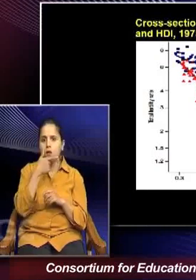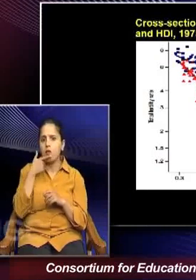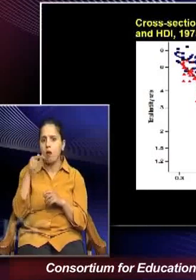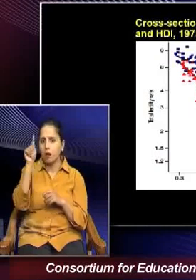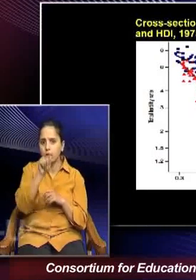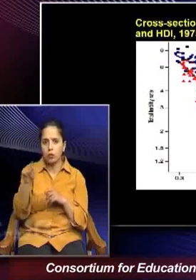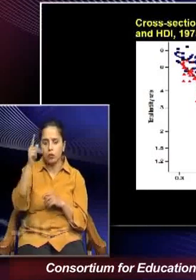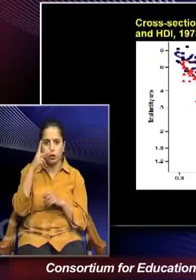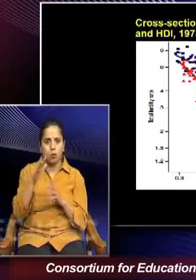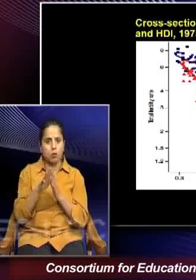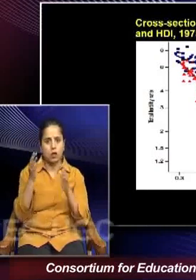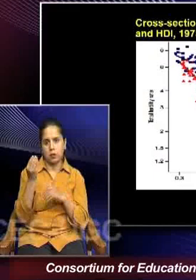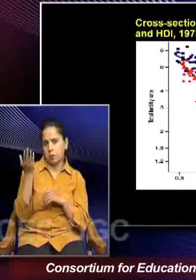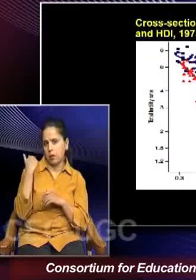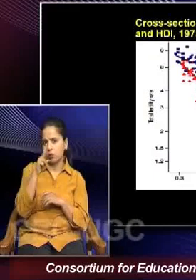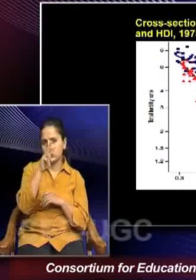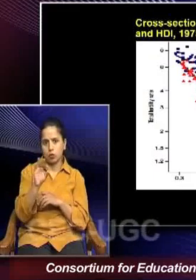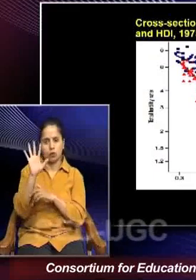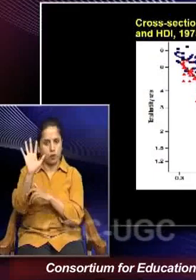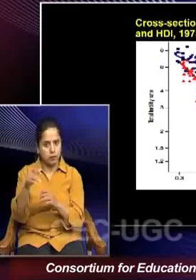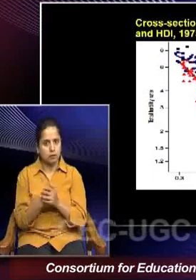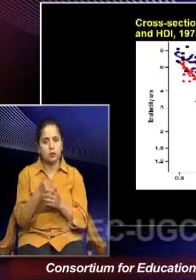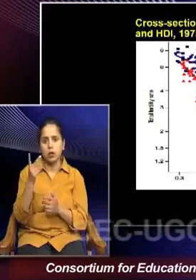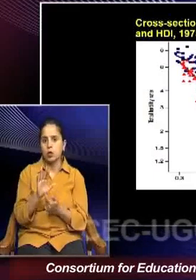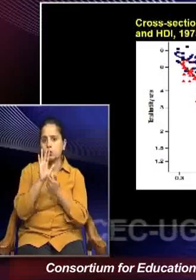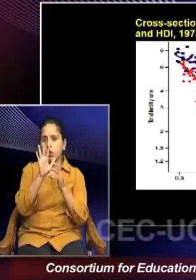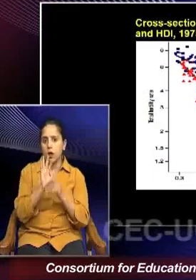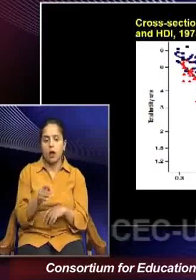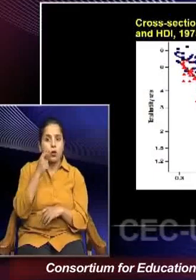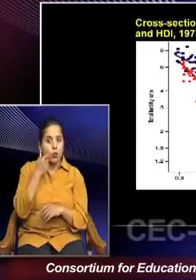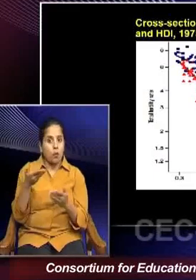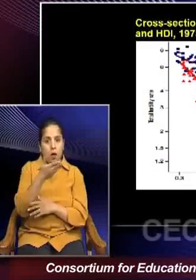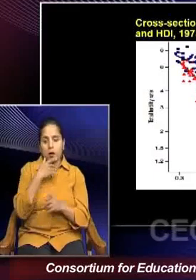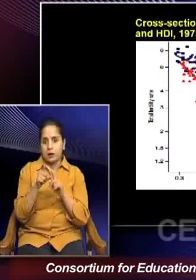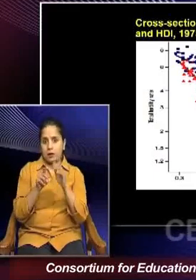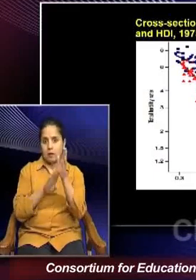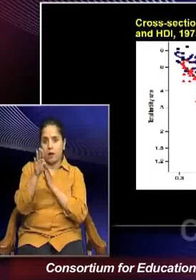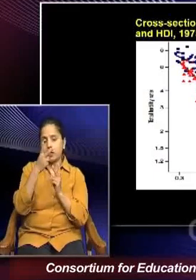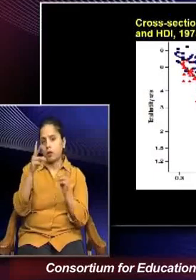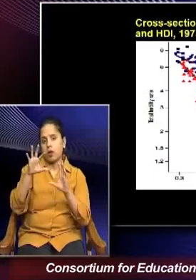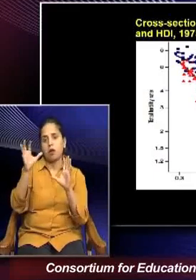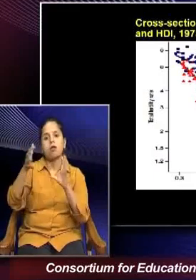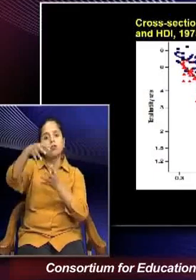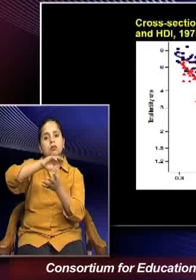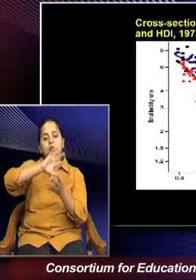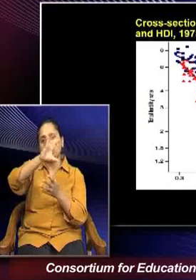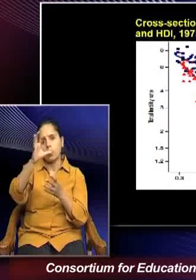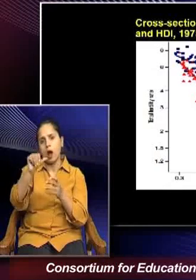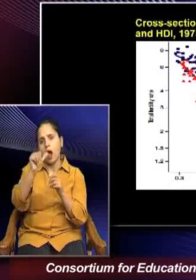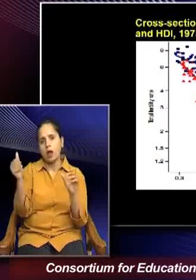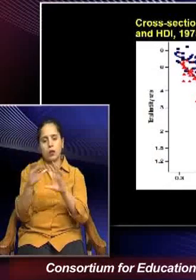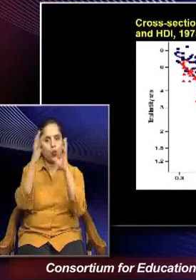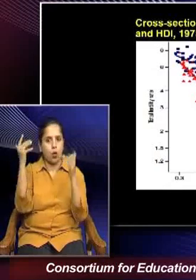the scenario most recent in 2005. And it shows that as the human development of different countries, so these are all the countries from the